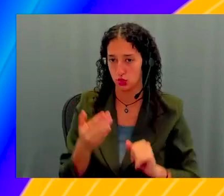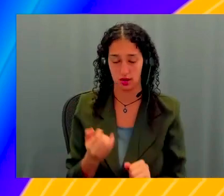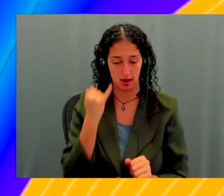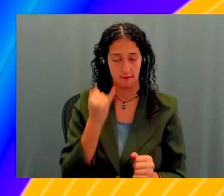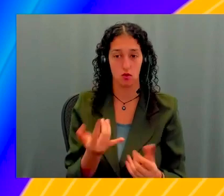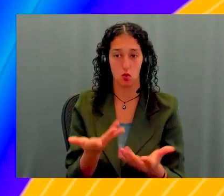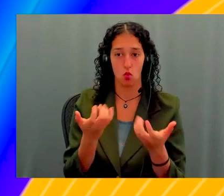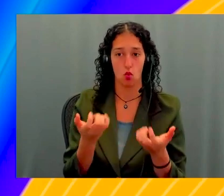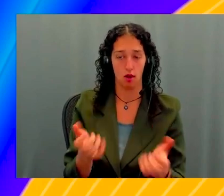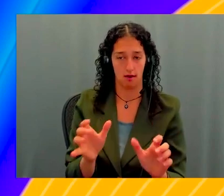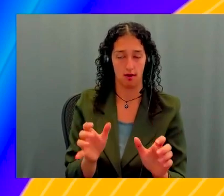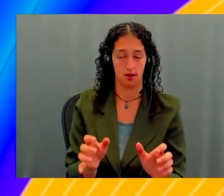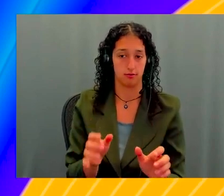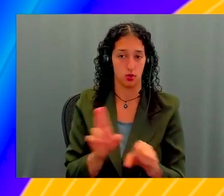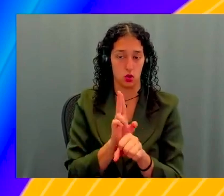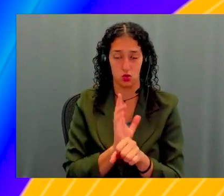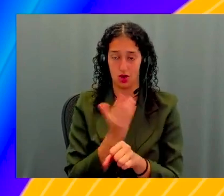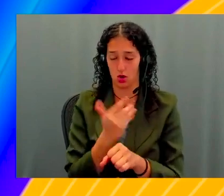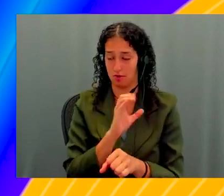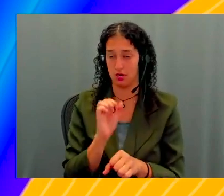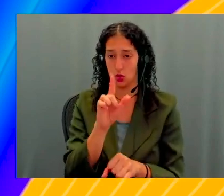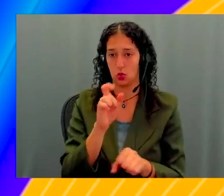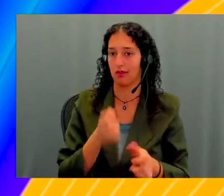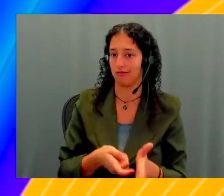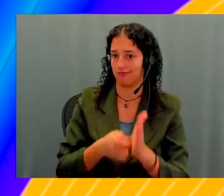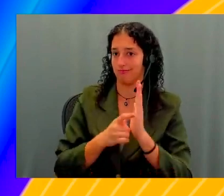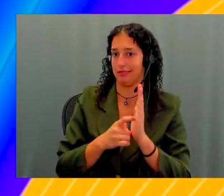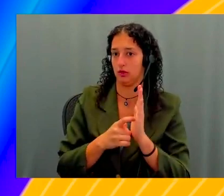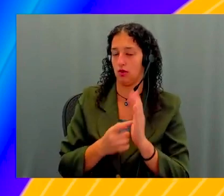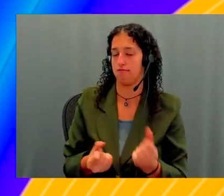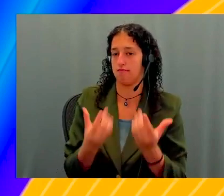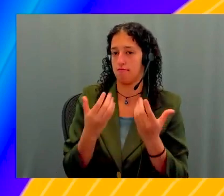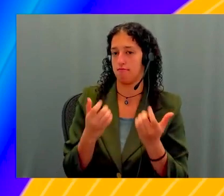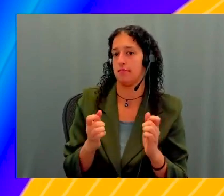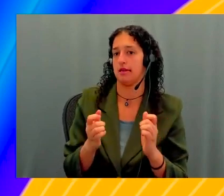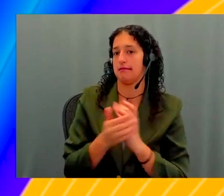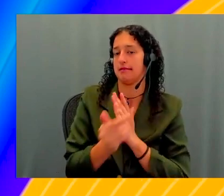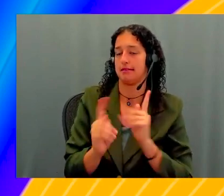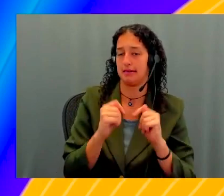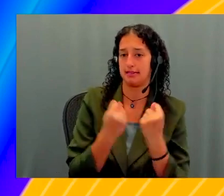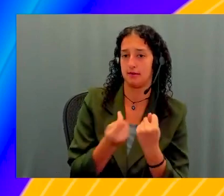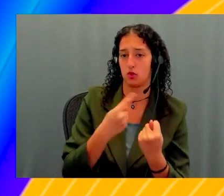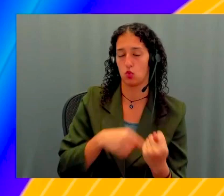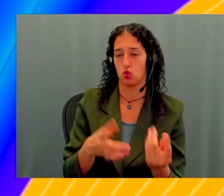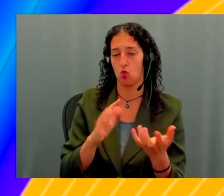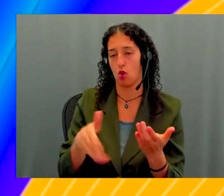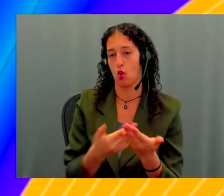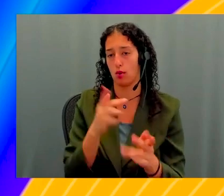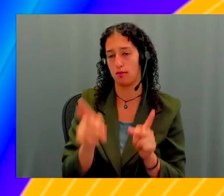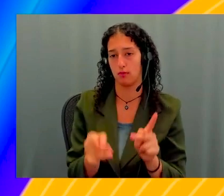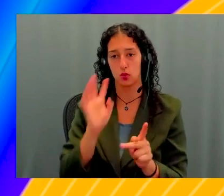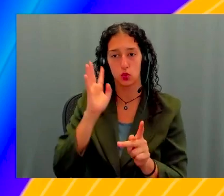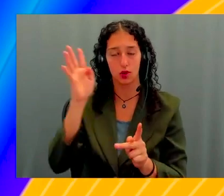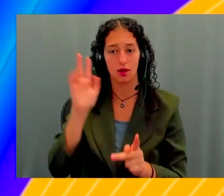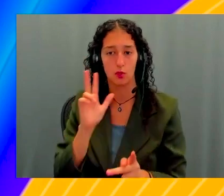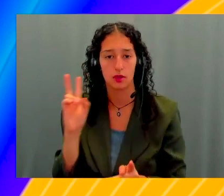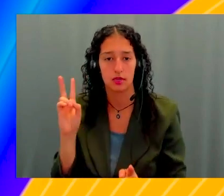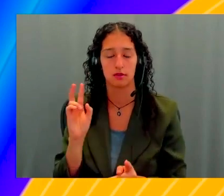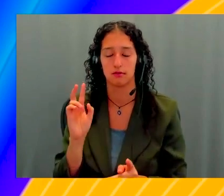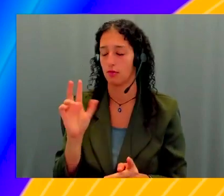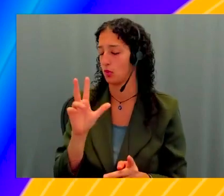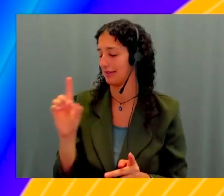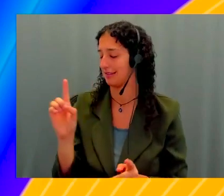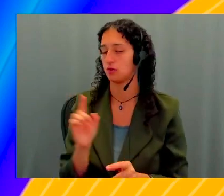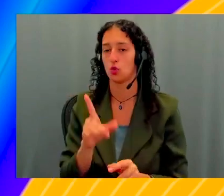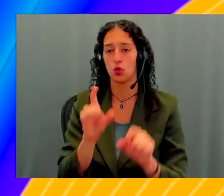you'd have to have a whole set of specialized skills and a team, but we want anyone to be able to create in 3D. So you can generate AI animations from a text